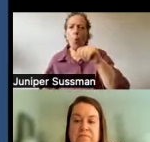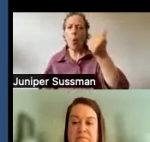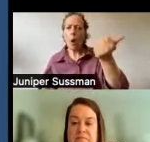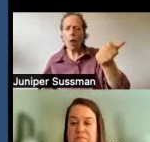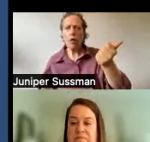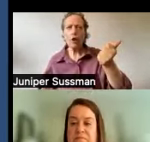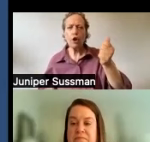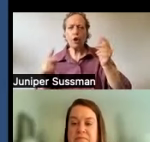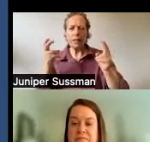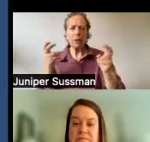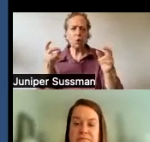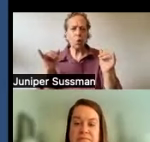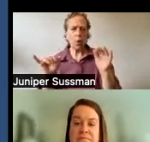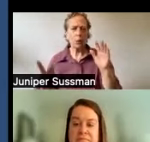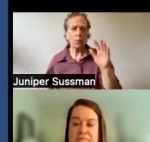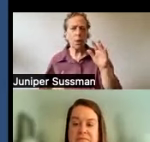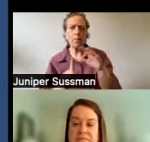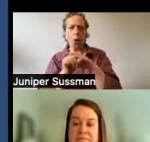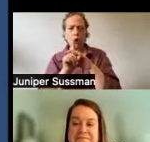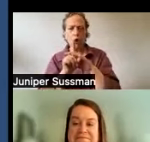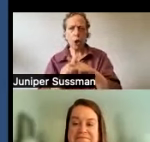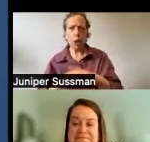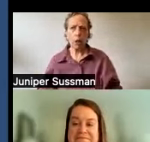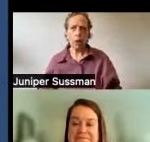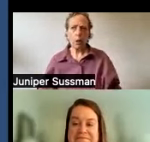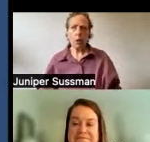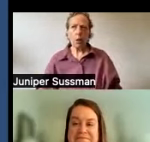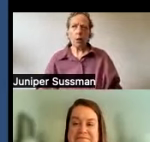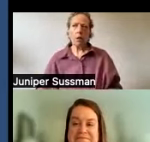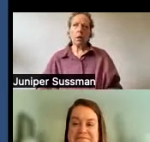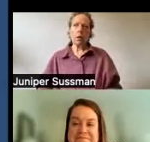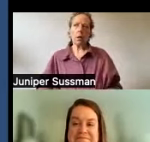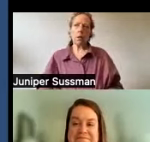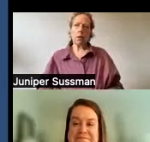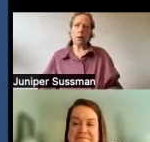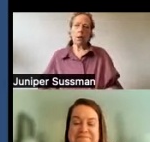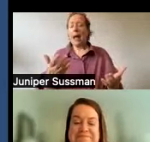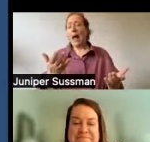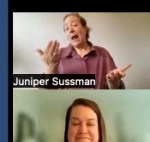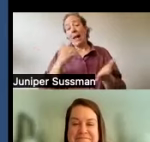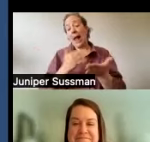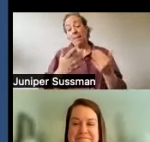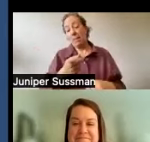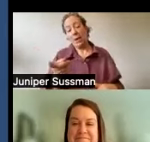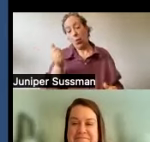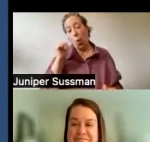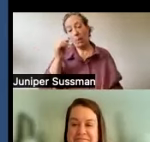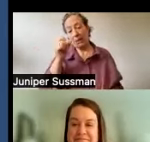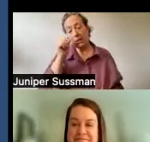emerging issue, and I think this goes in Claudia's view of things that probably won't surprise anyone, but,